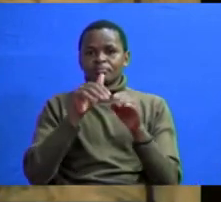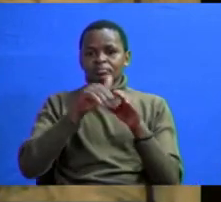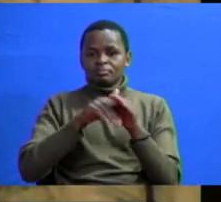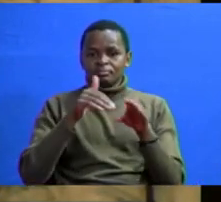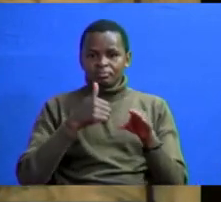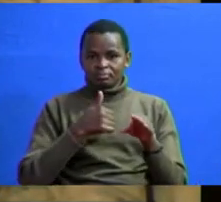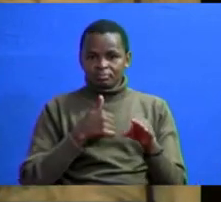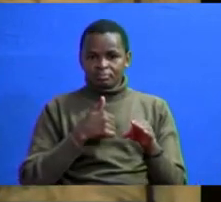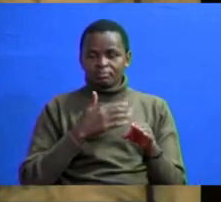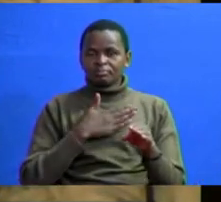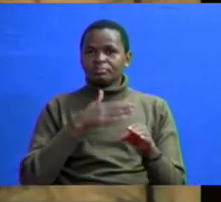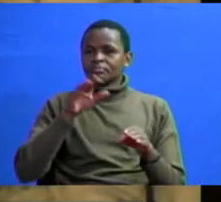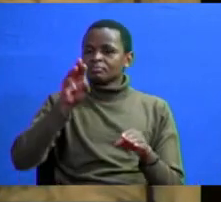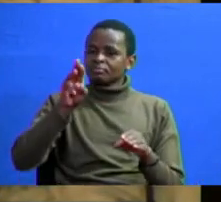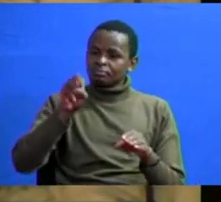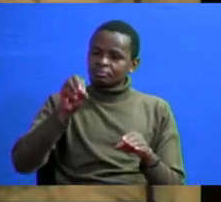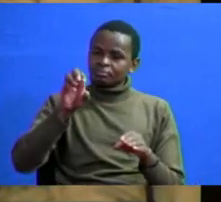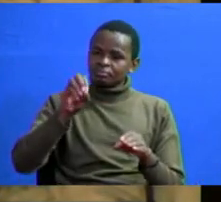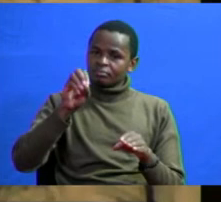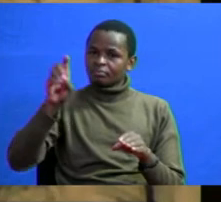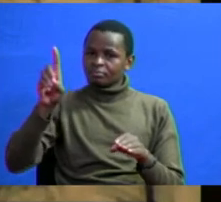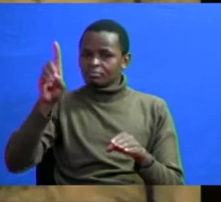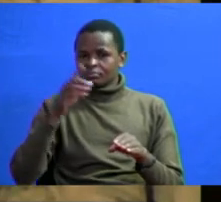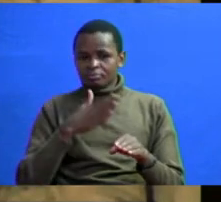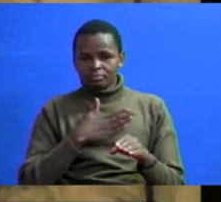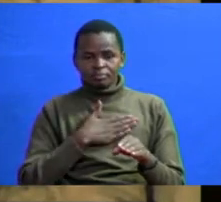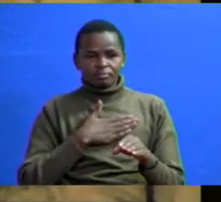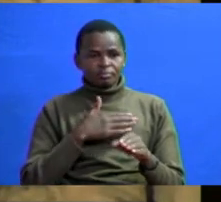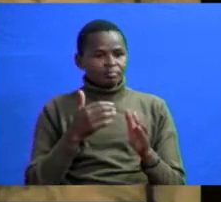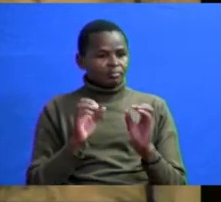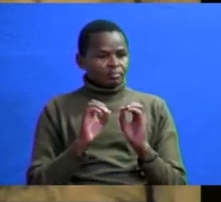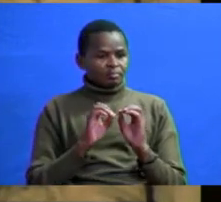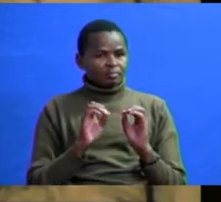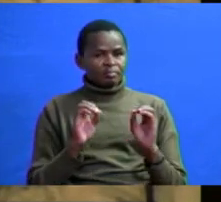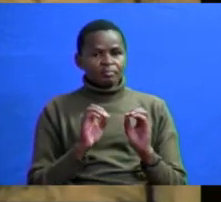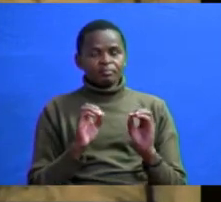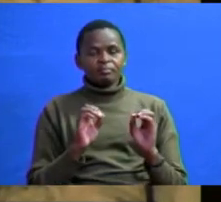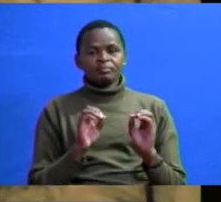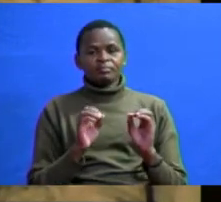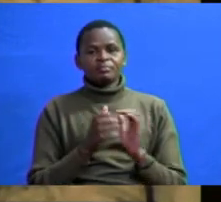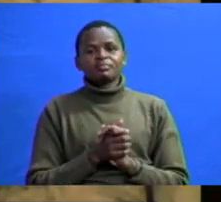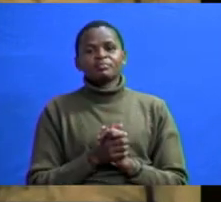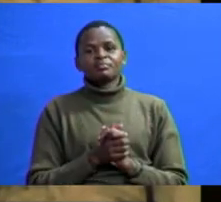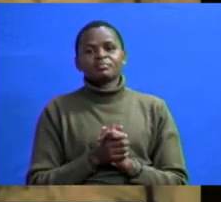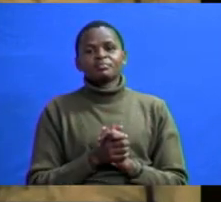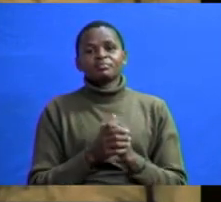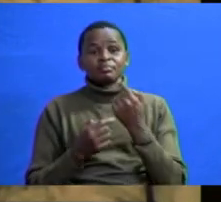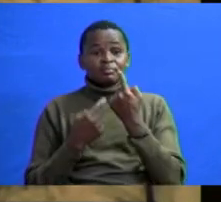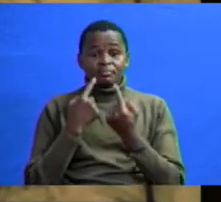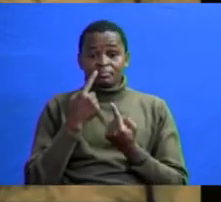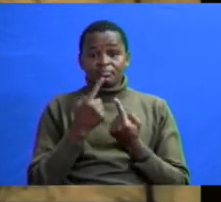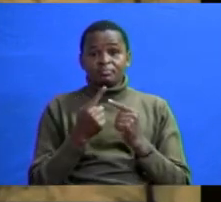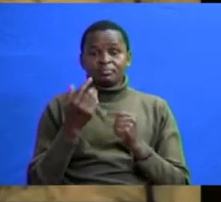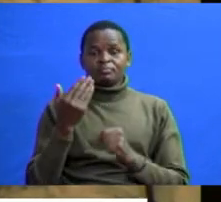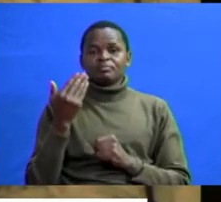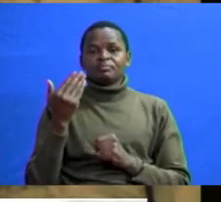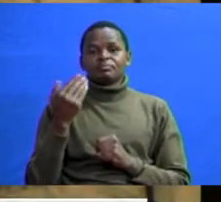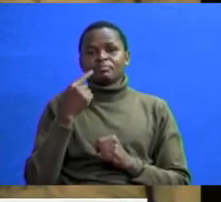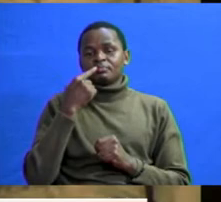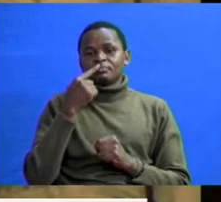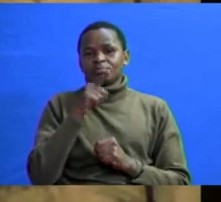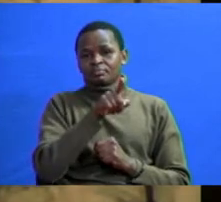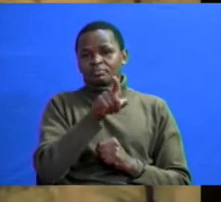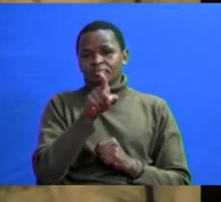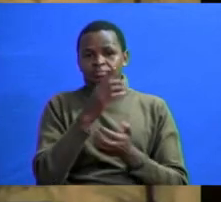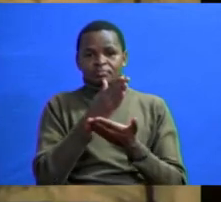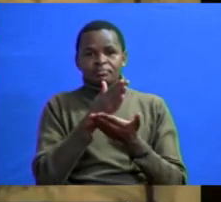My mood is low. I'm probably not as outspoken as I used to be. So those are